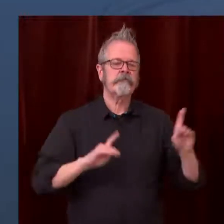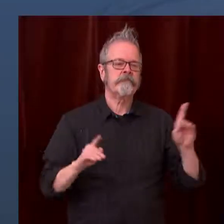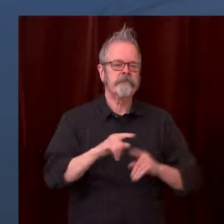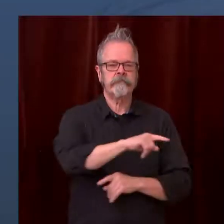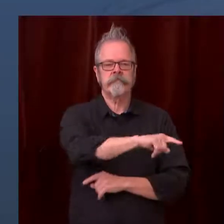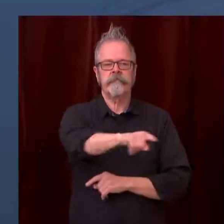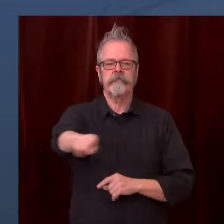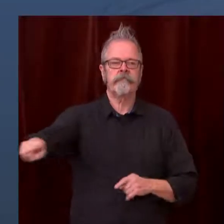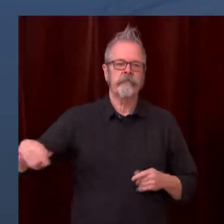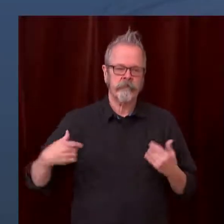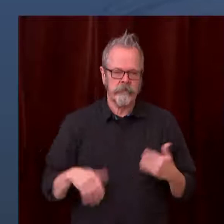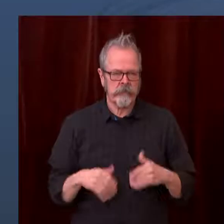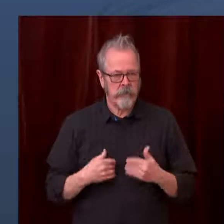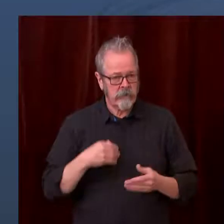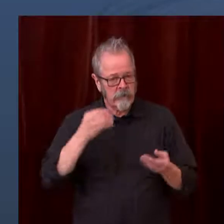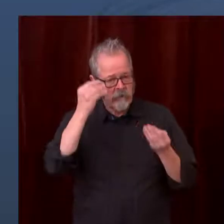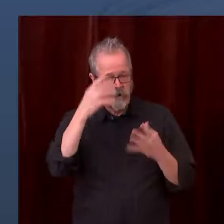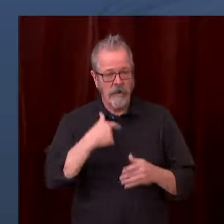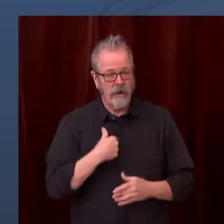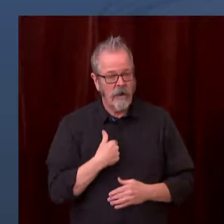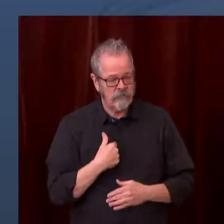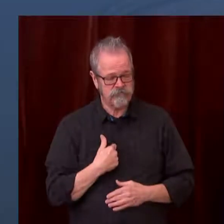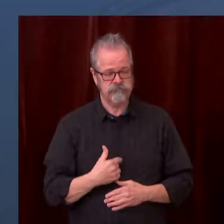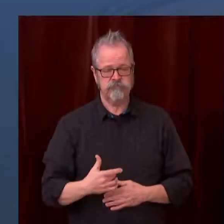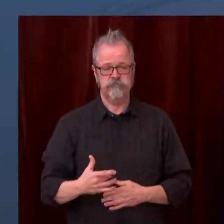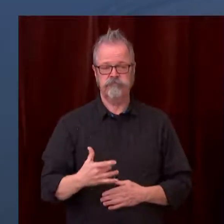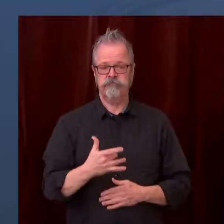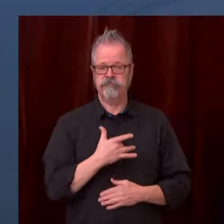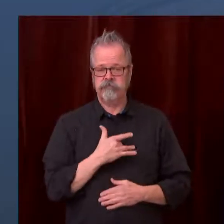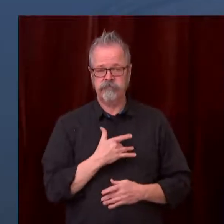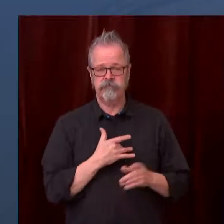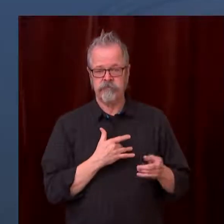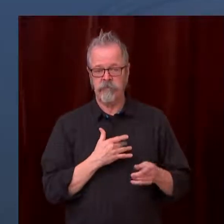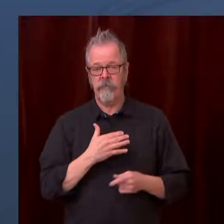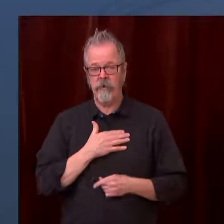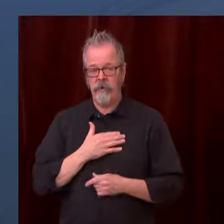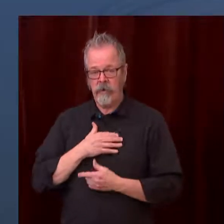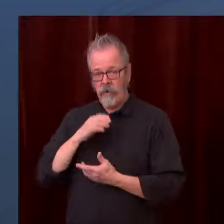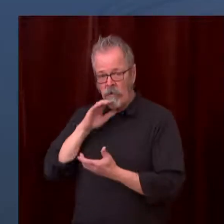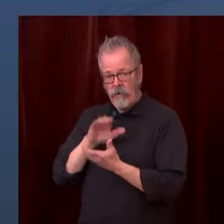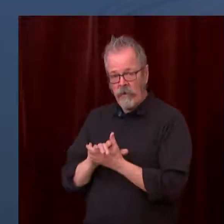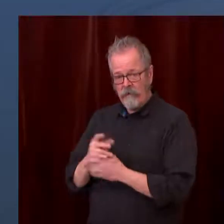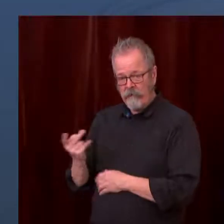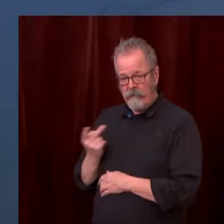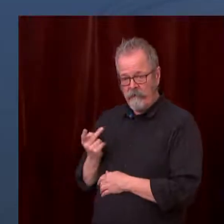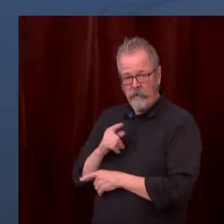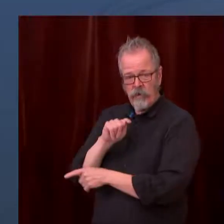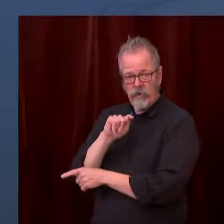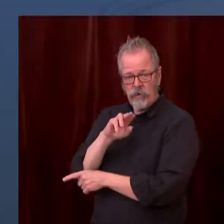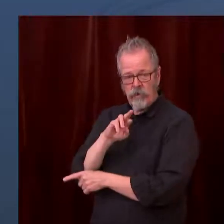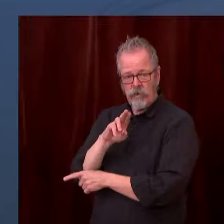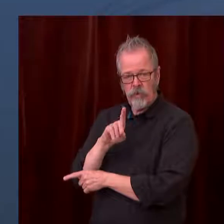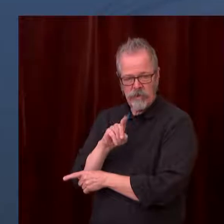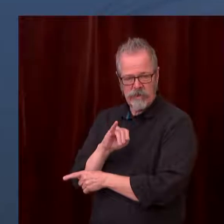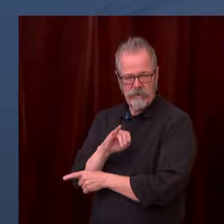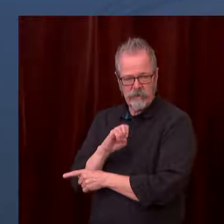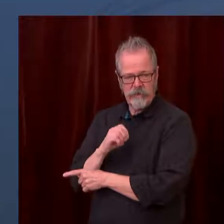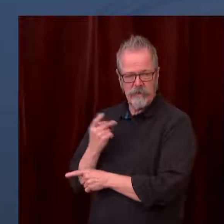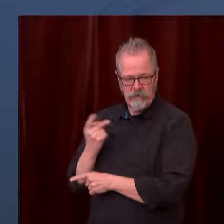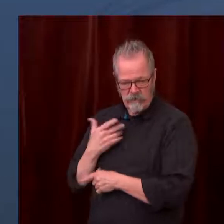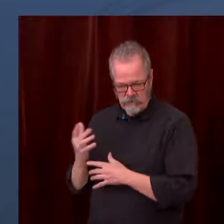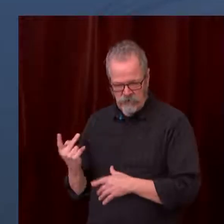vaccinated, and we're so happy that people are now making available 3 different vaccines, all of which